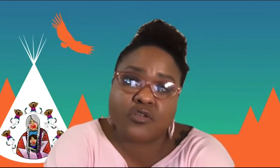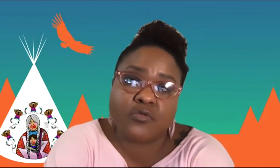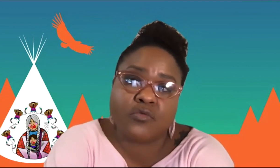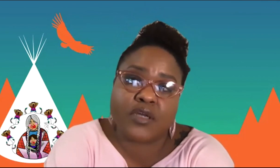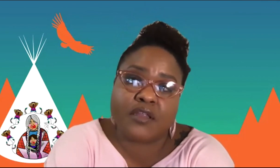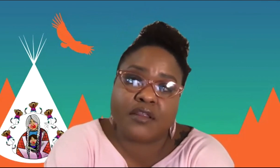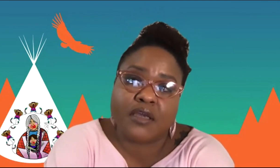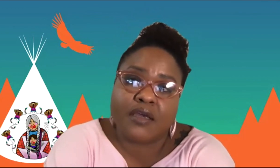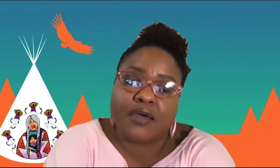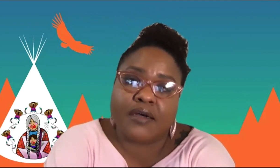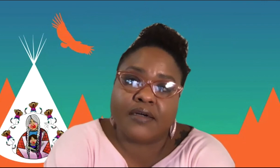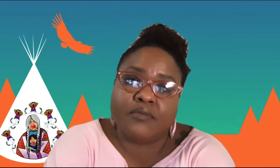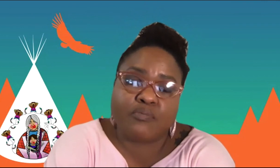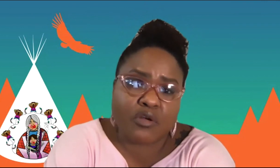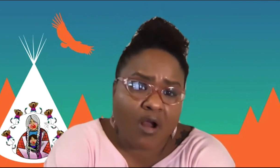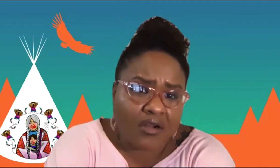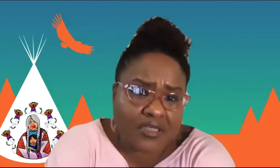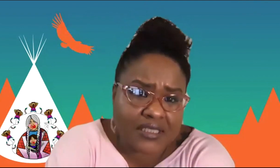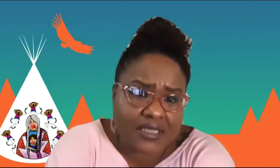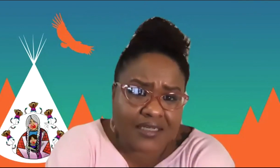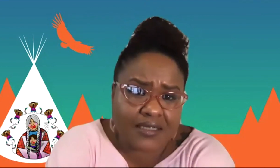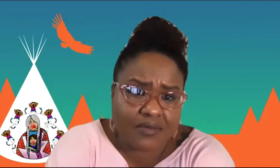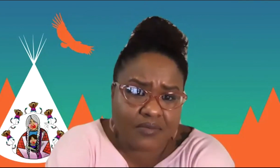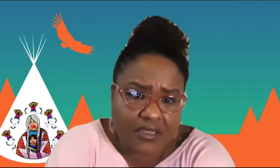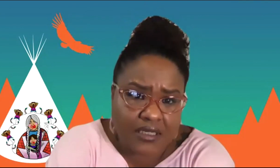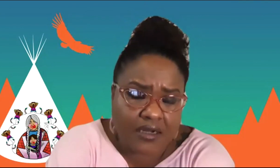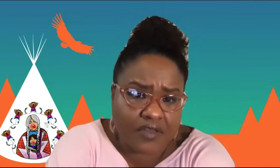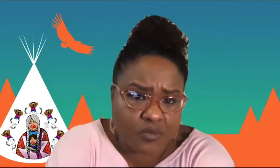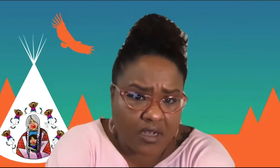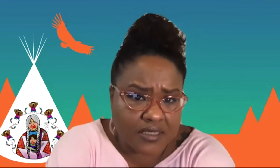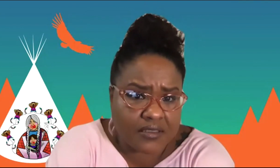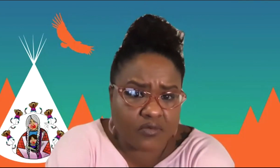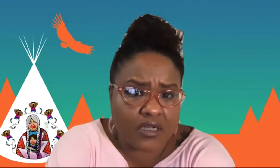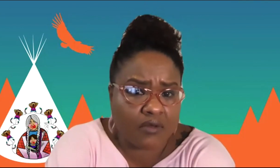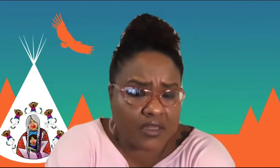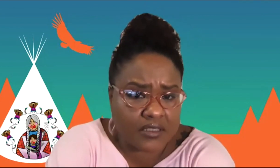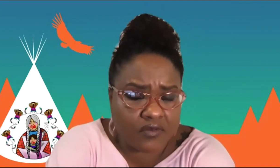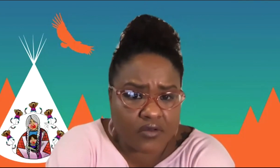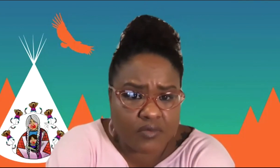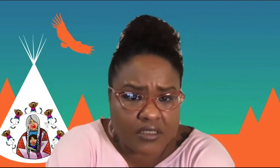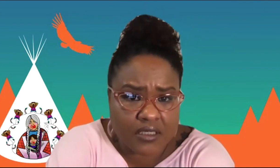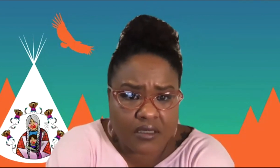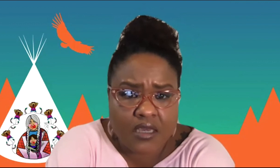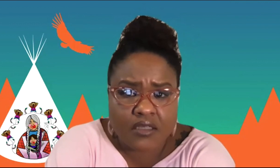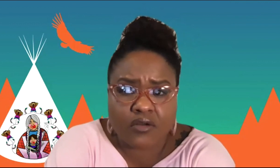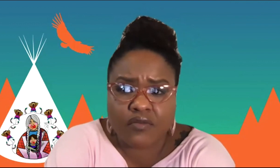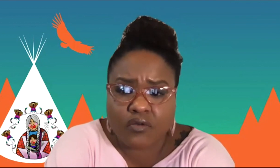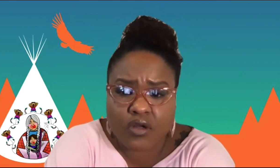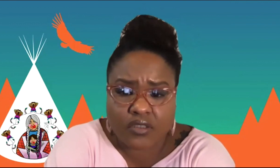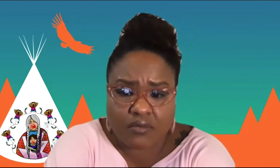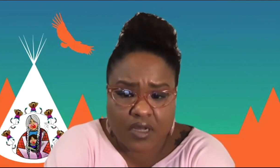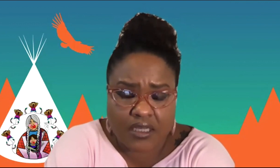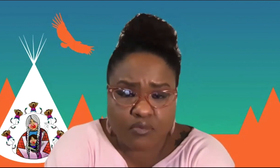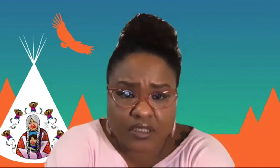to do with bureaucracy and accessibility of these processes when a relative goes missing. So if you